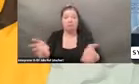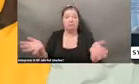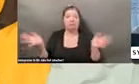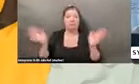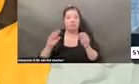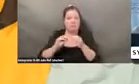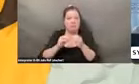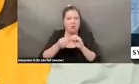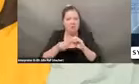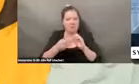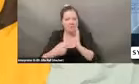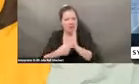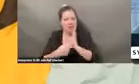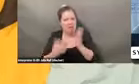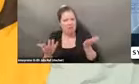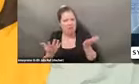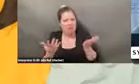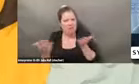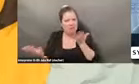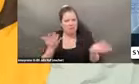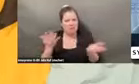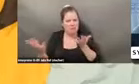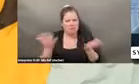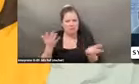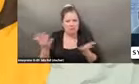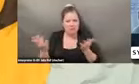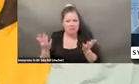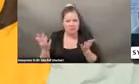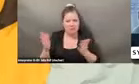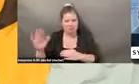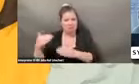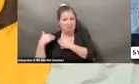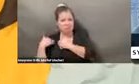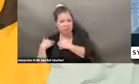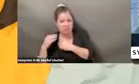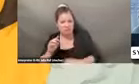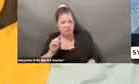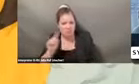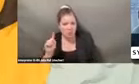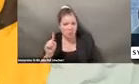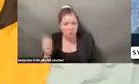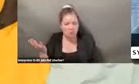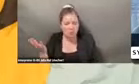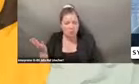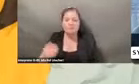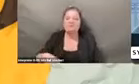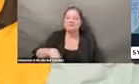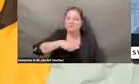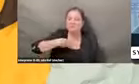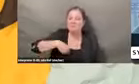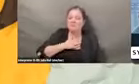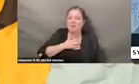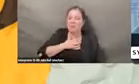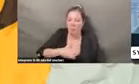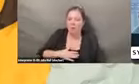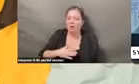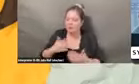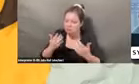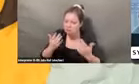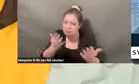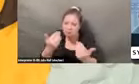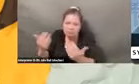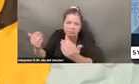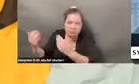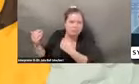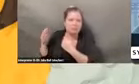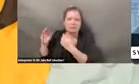encourage in our project results and in our communication the users to provide any feedback